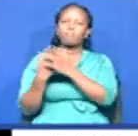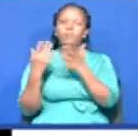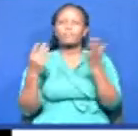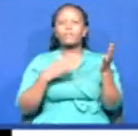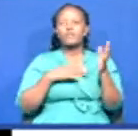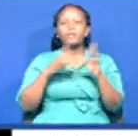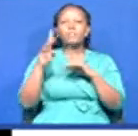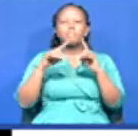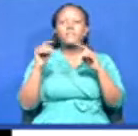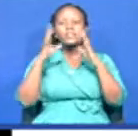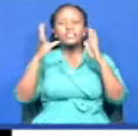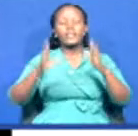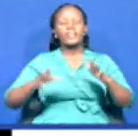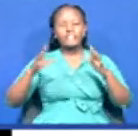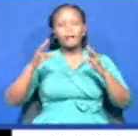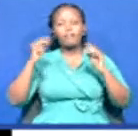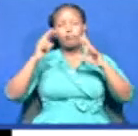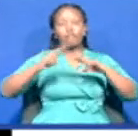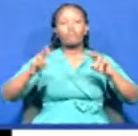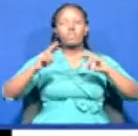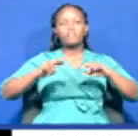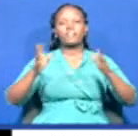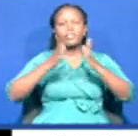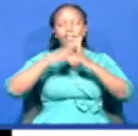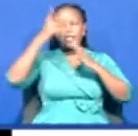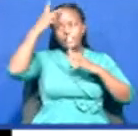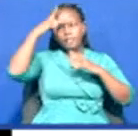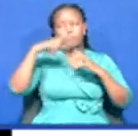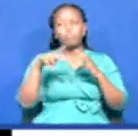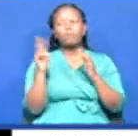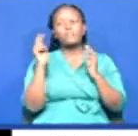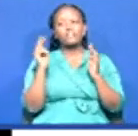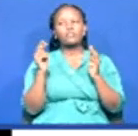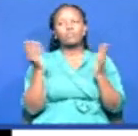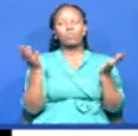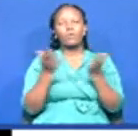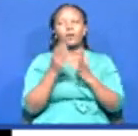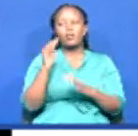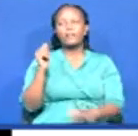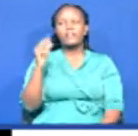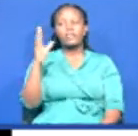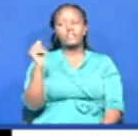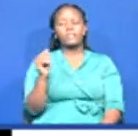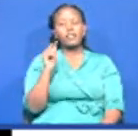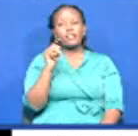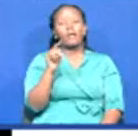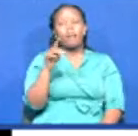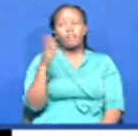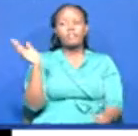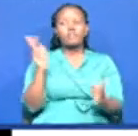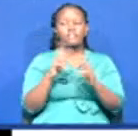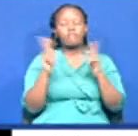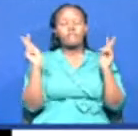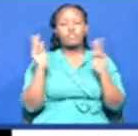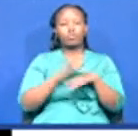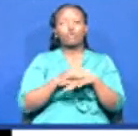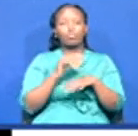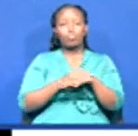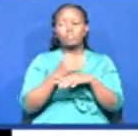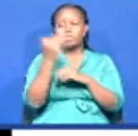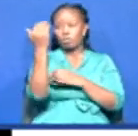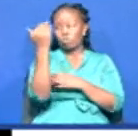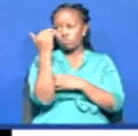Research Awareness and Quality Assurance at the Anti-Counterfeit Authority. That's a very important question. And